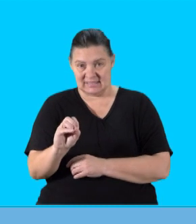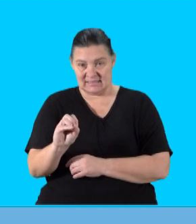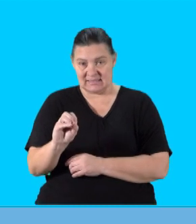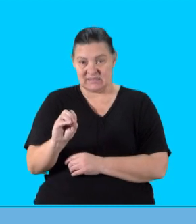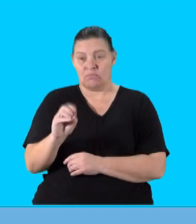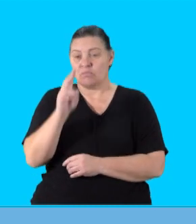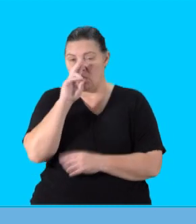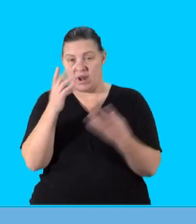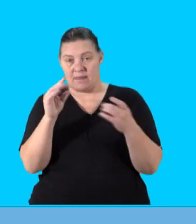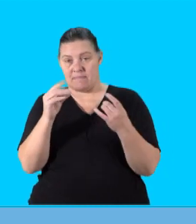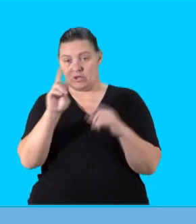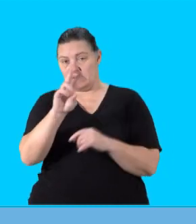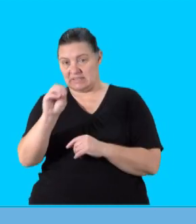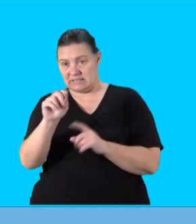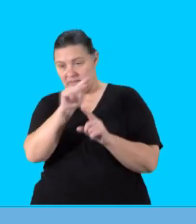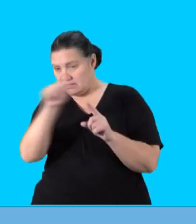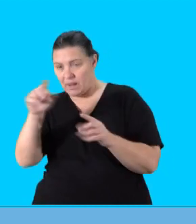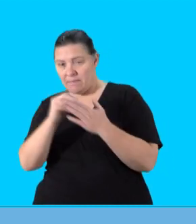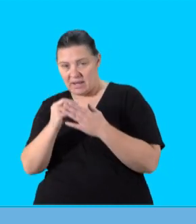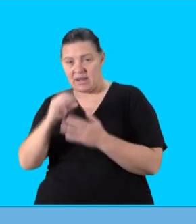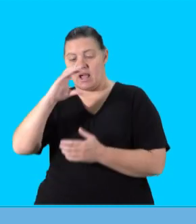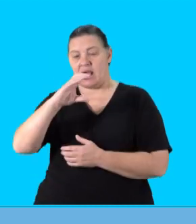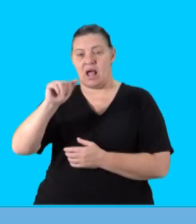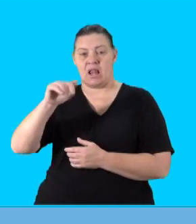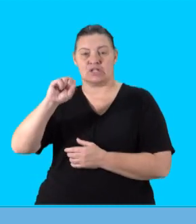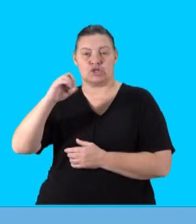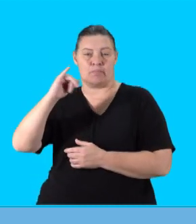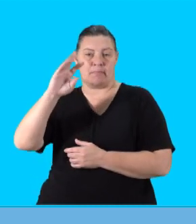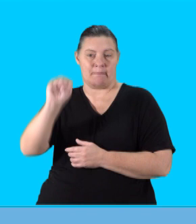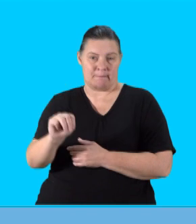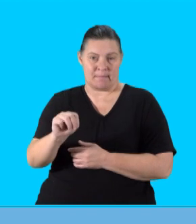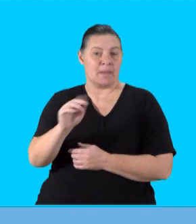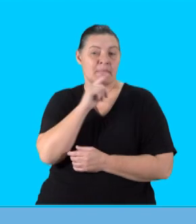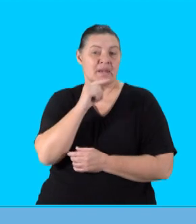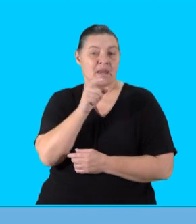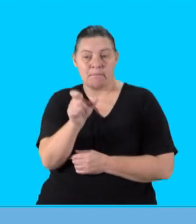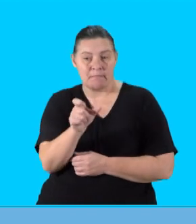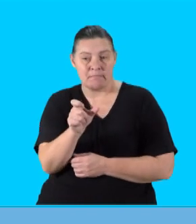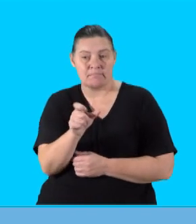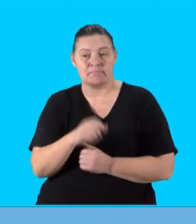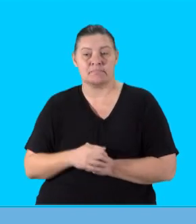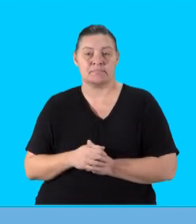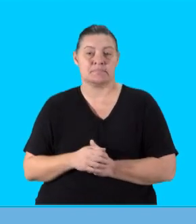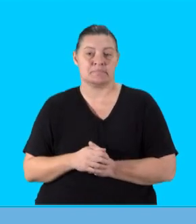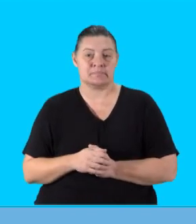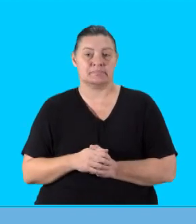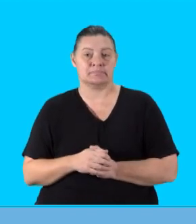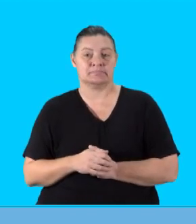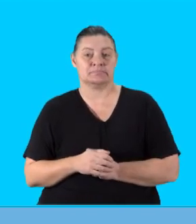has 20 protons, that means it is calcium. So therefore, the answer to this is calcium.